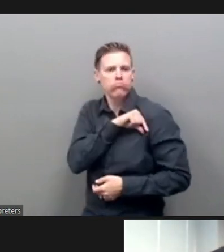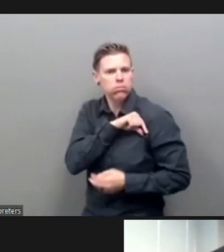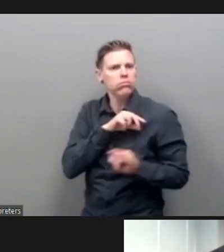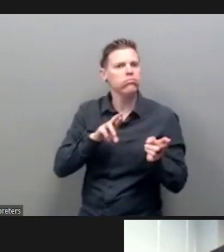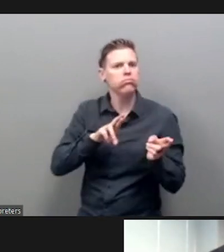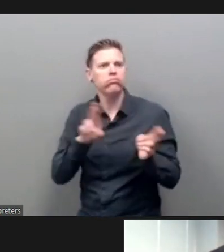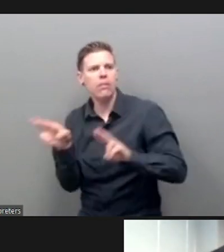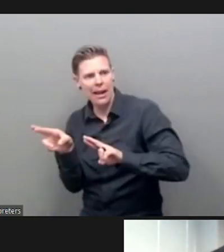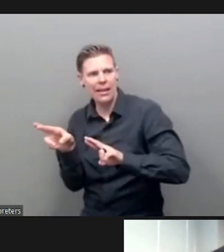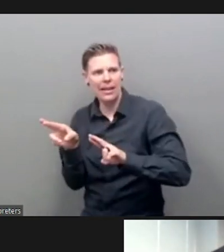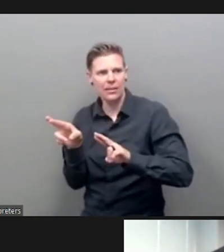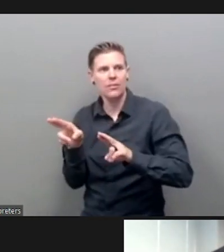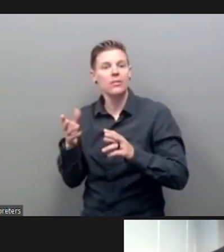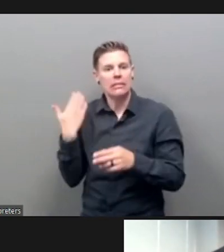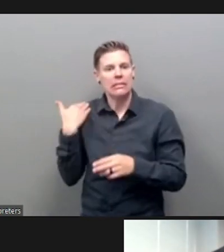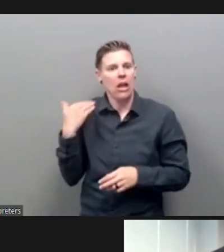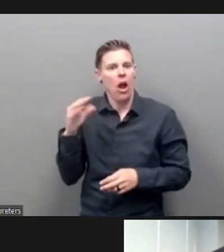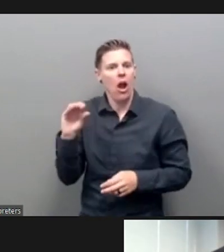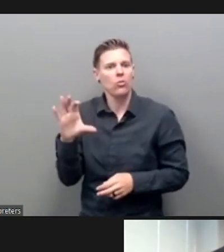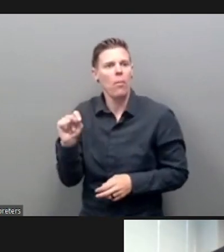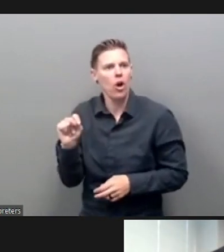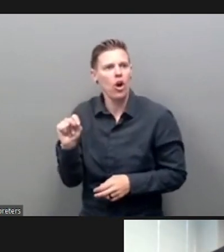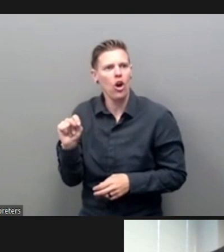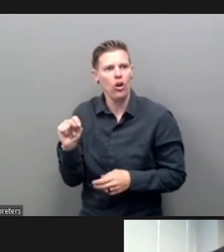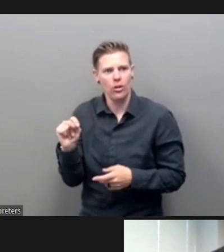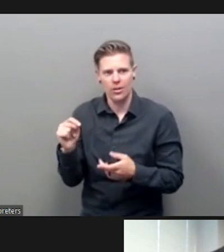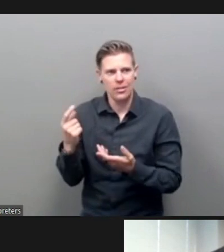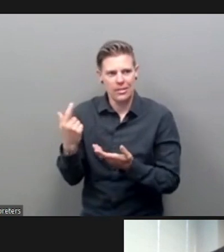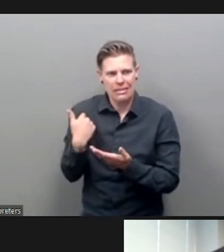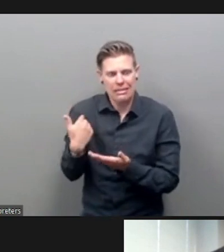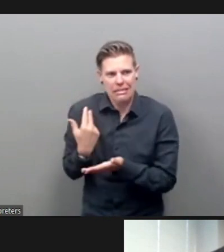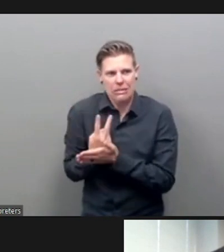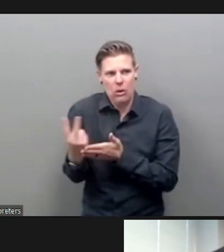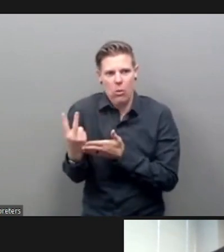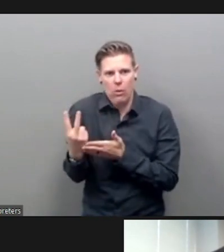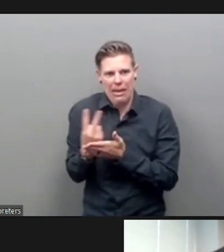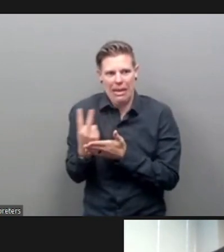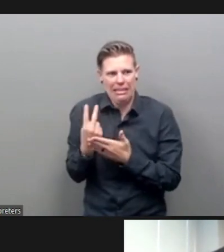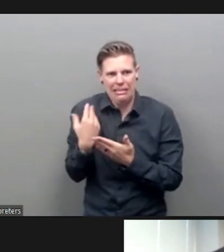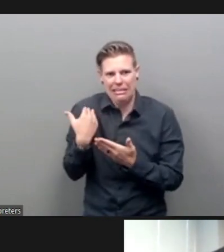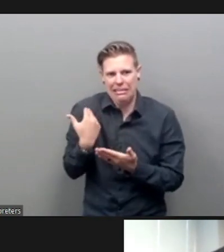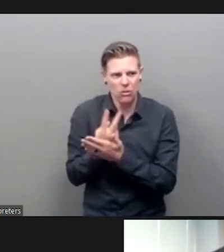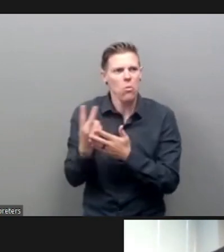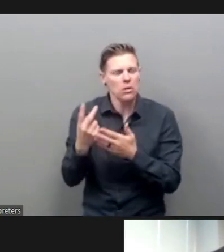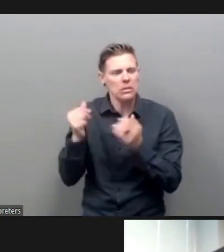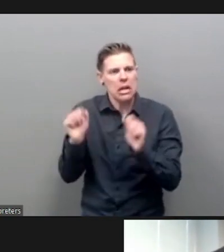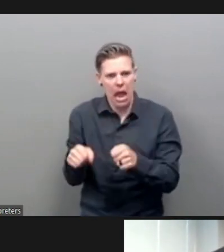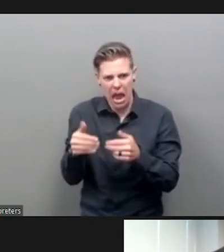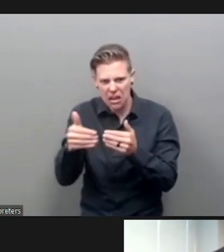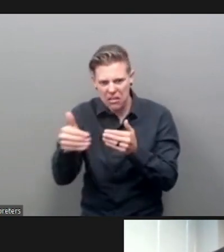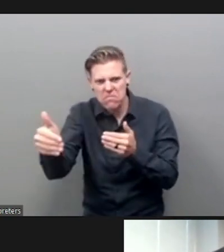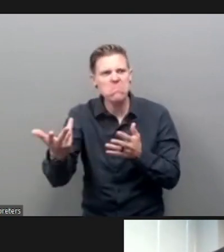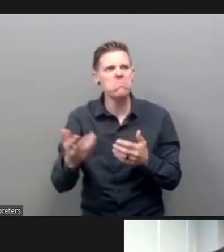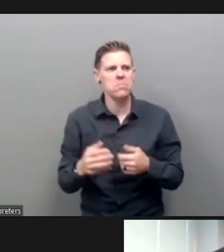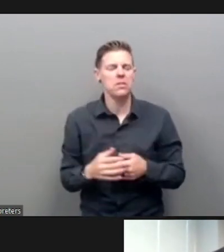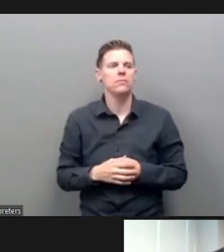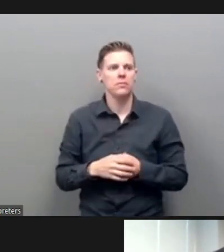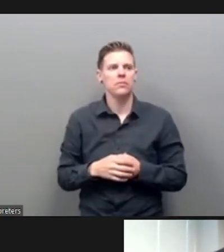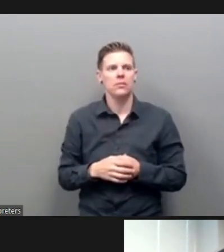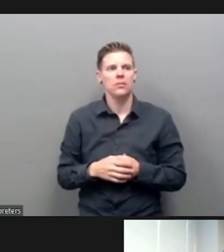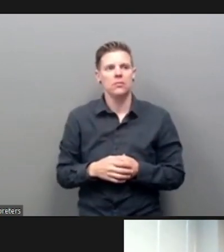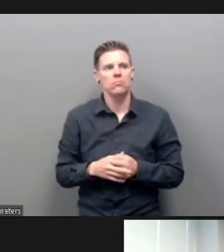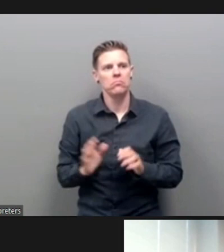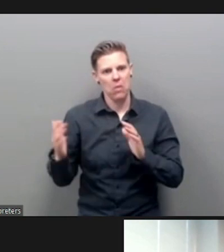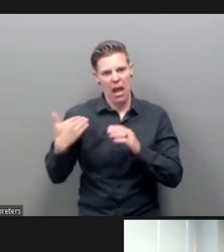well, a little less than half the month, maybe a third of the month left as people will come online, people who got a shot later in